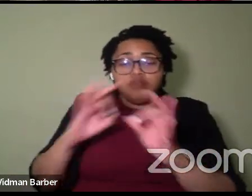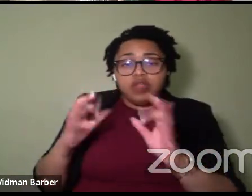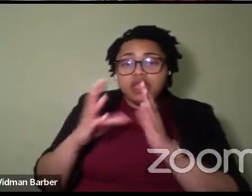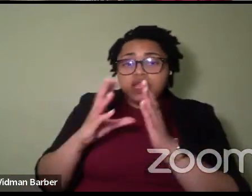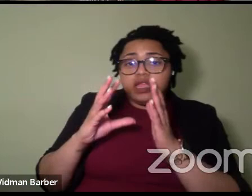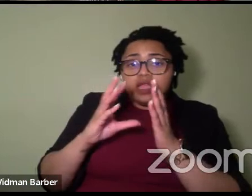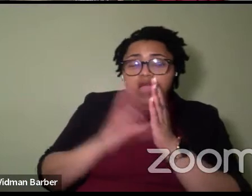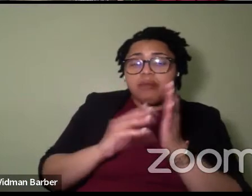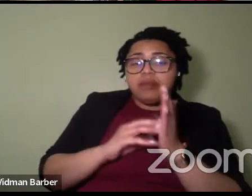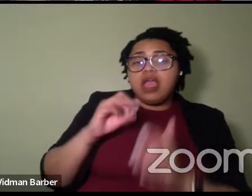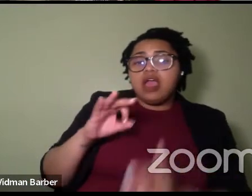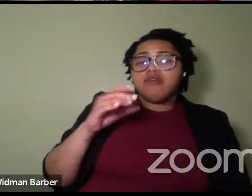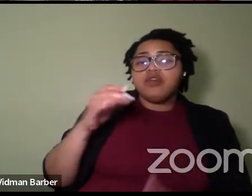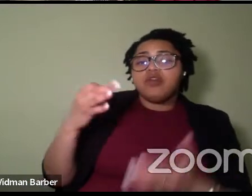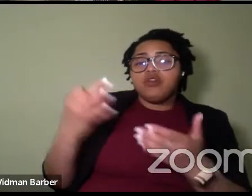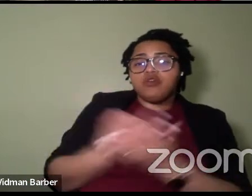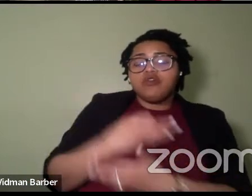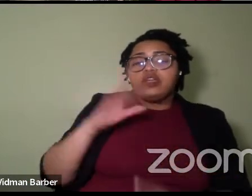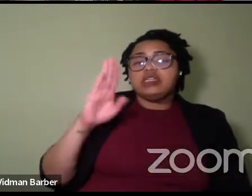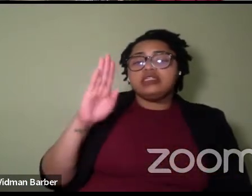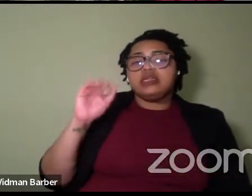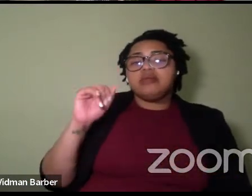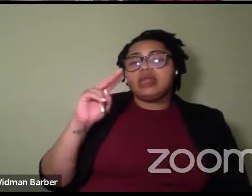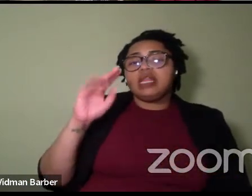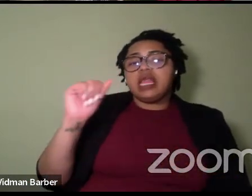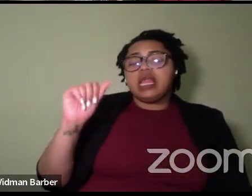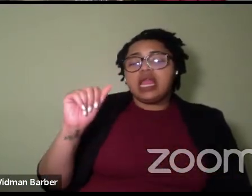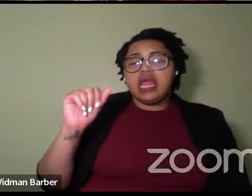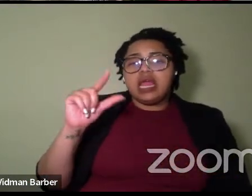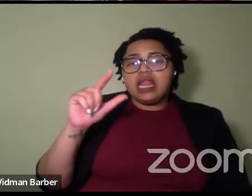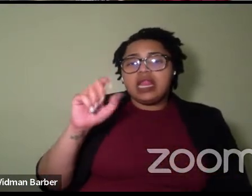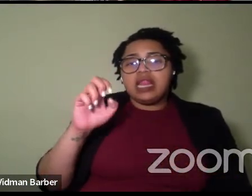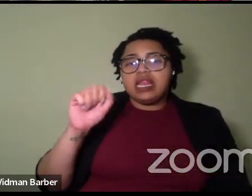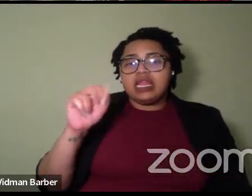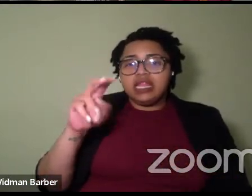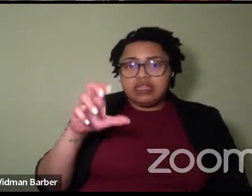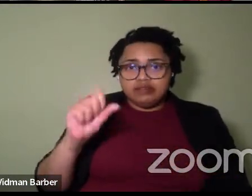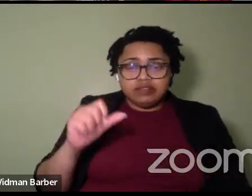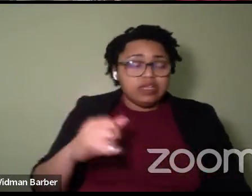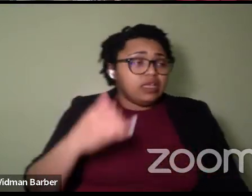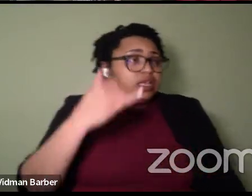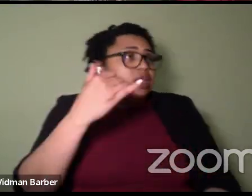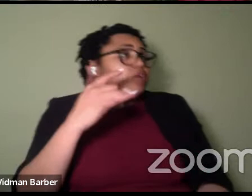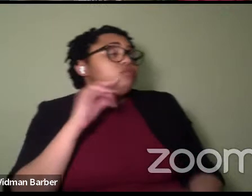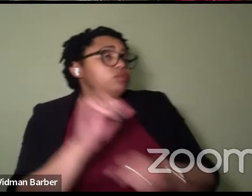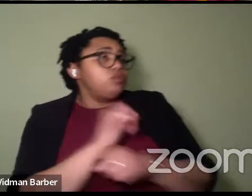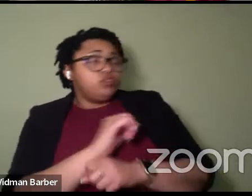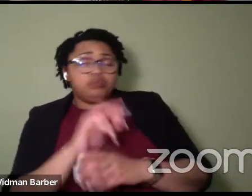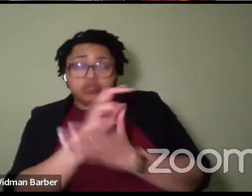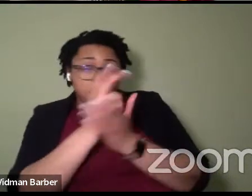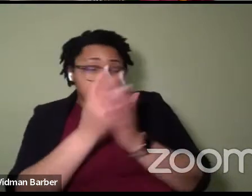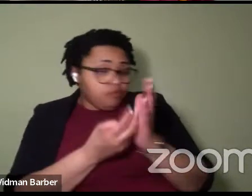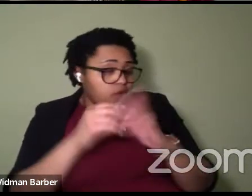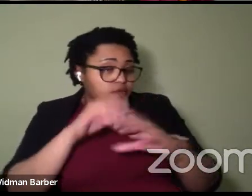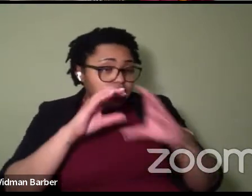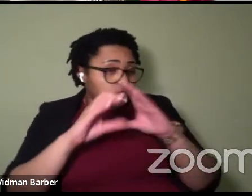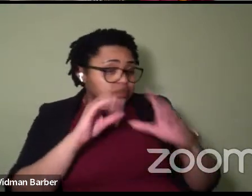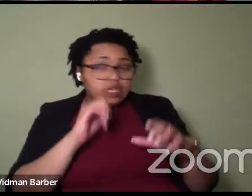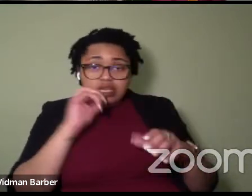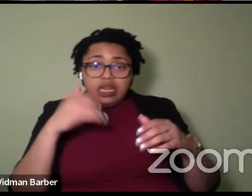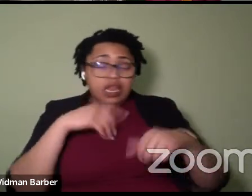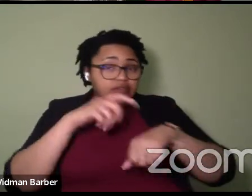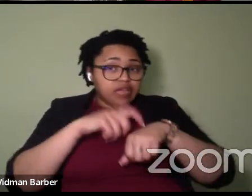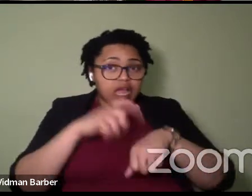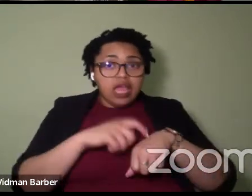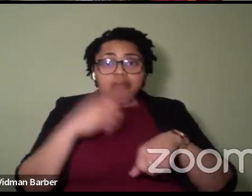about, another giveaway at a different time, but we just were so action-packed in the conversation. So let me see if you remember what